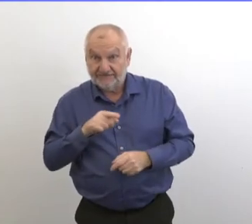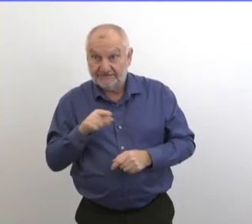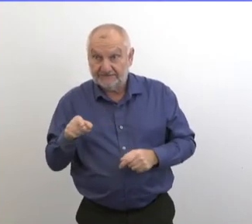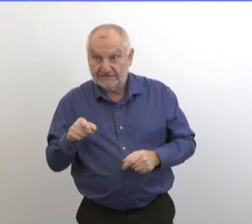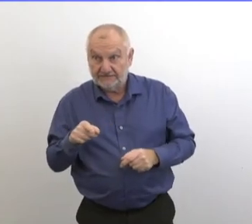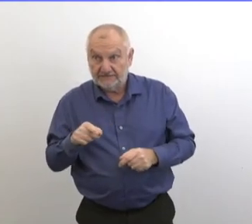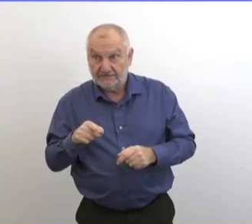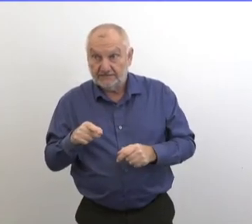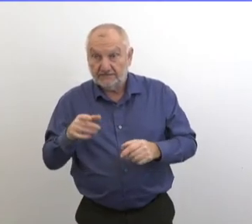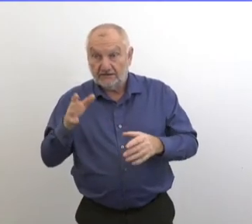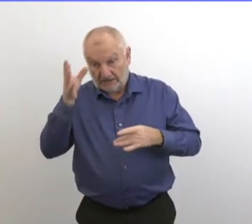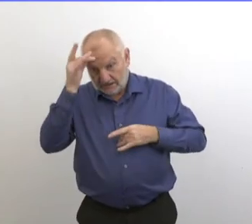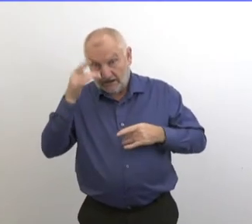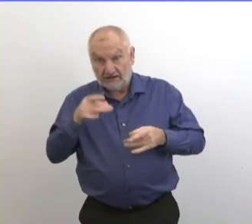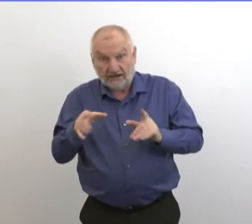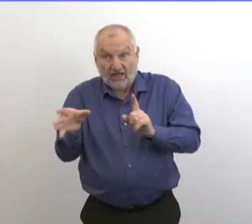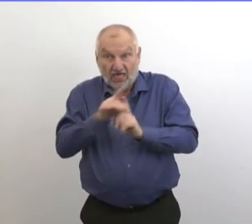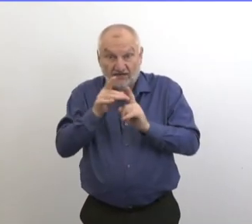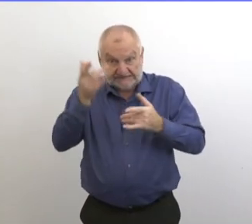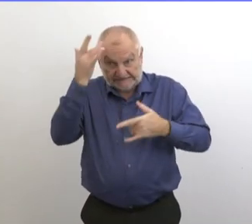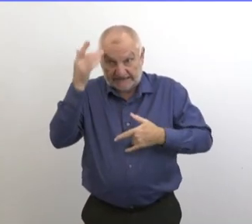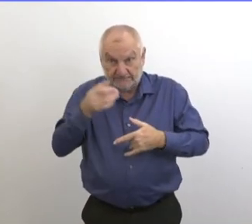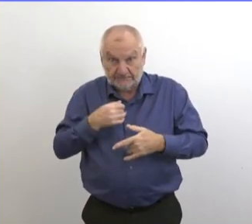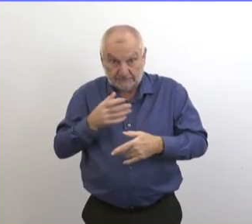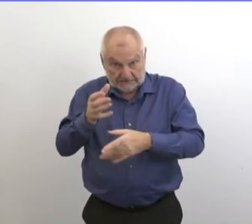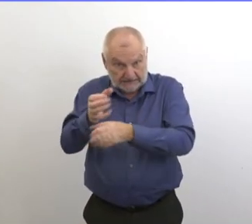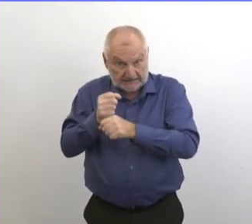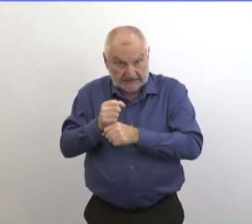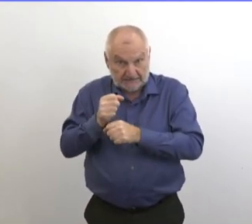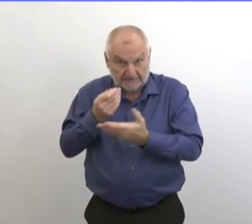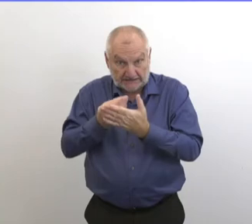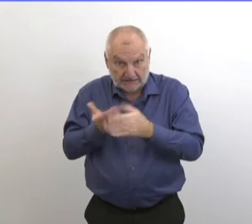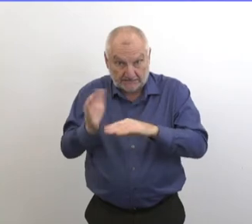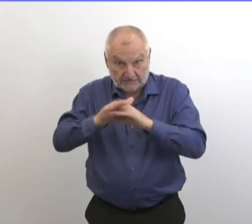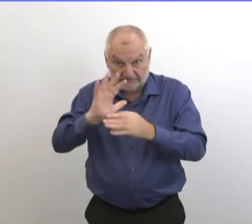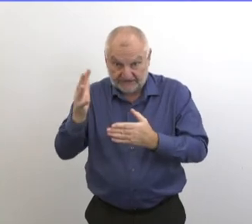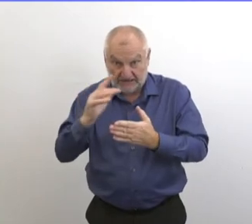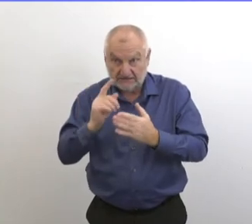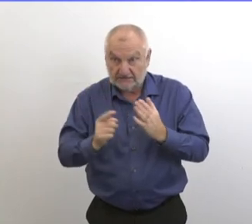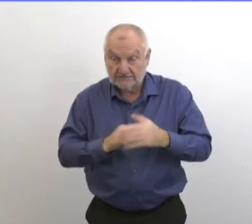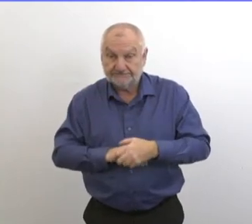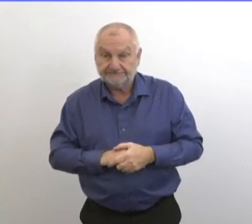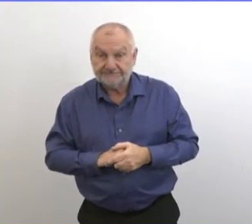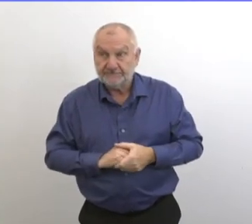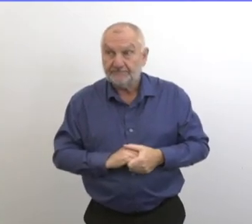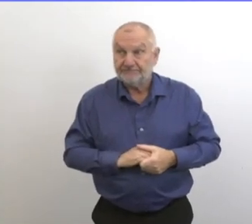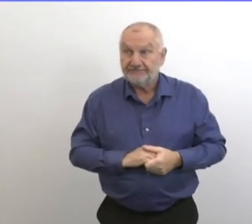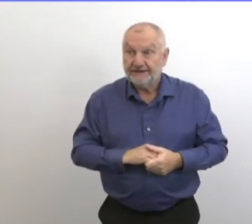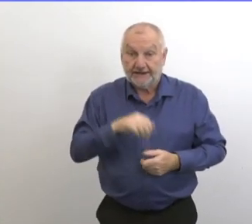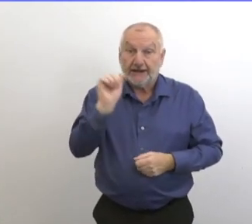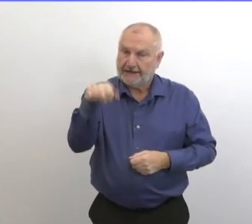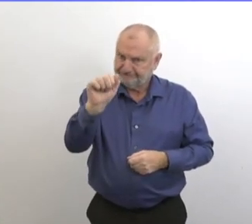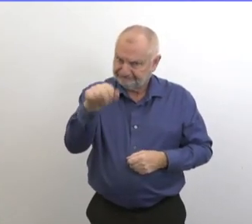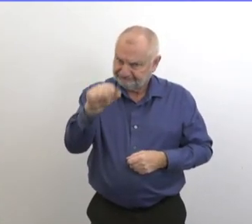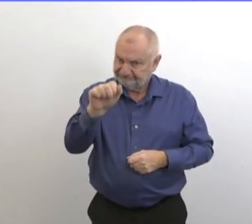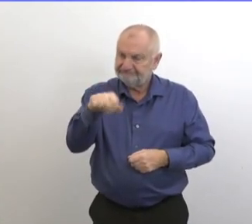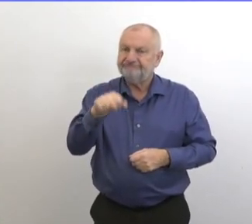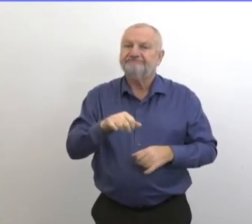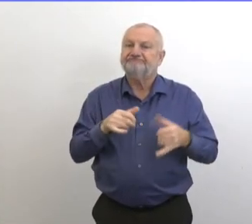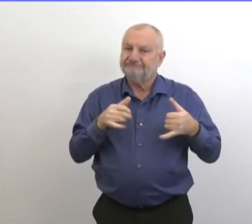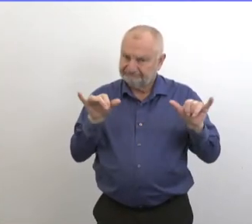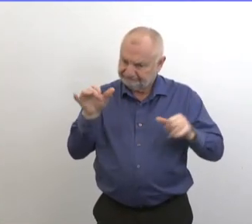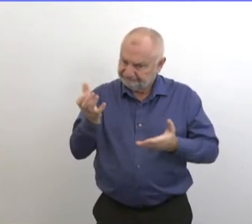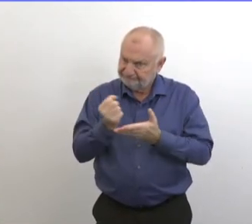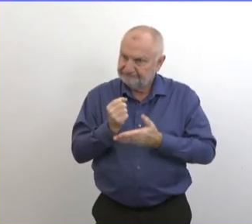funding? Yes, it's all those that work within the areas that I mentioned